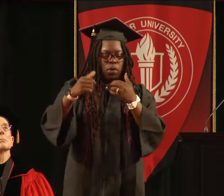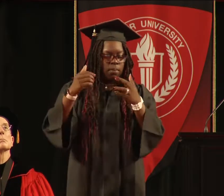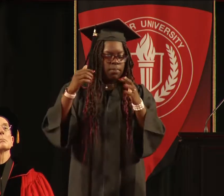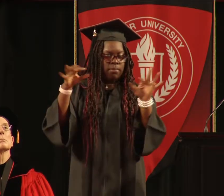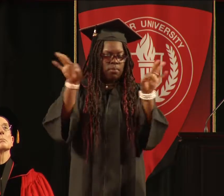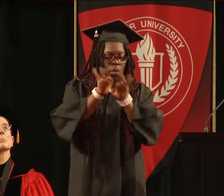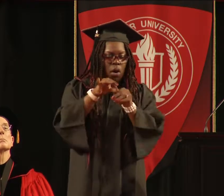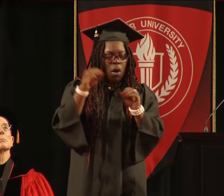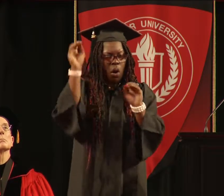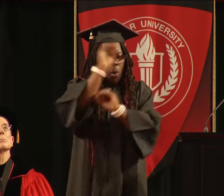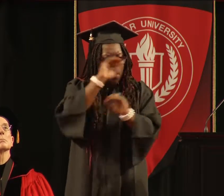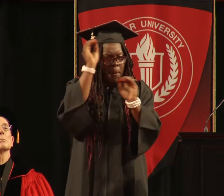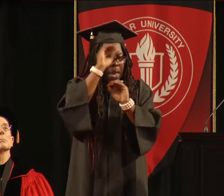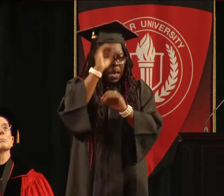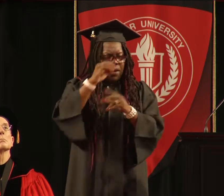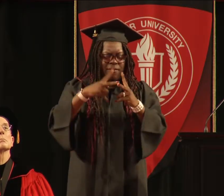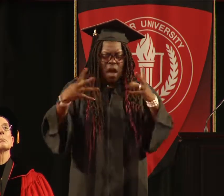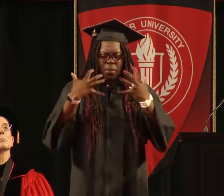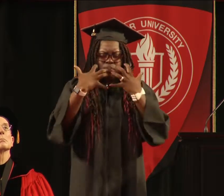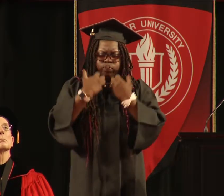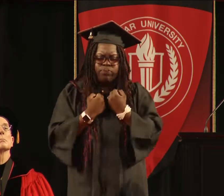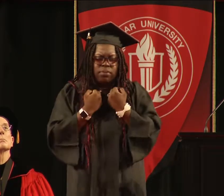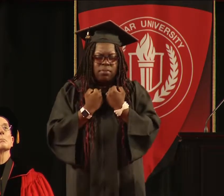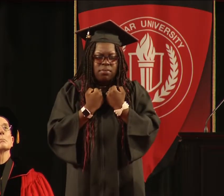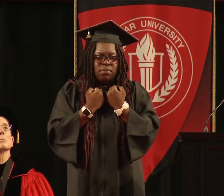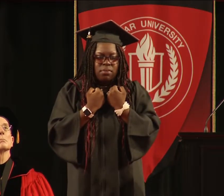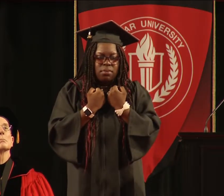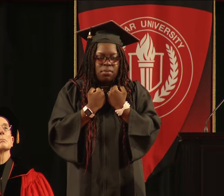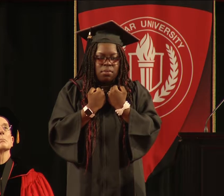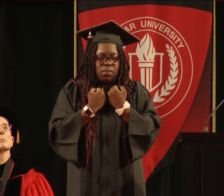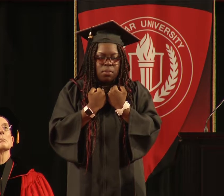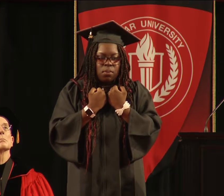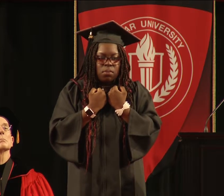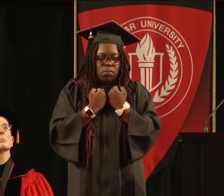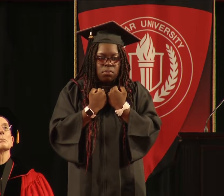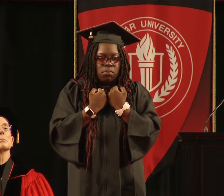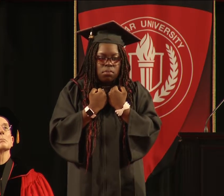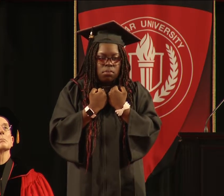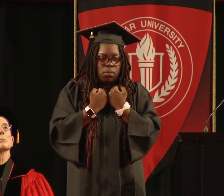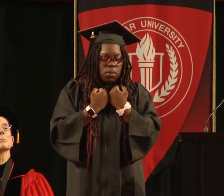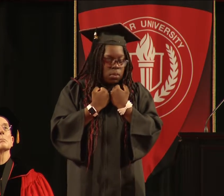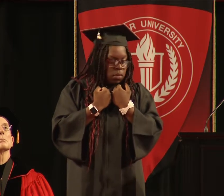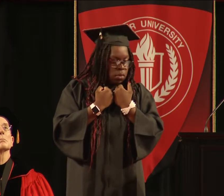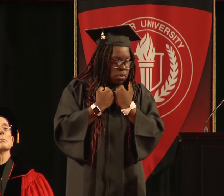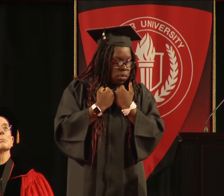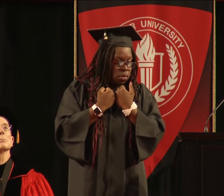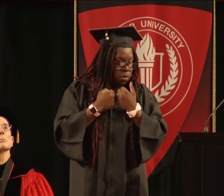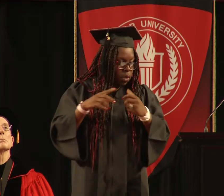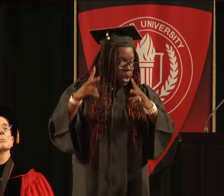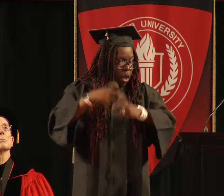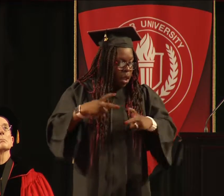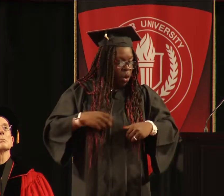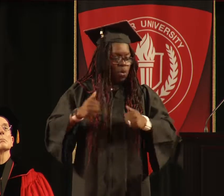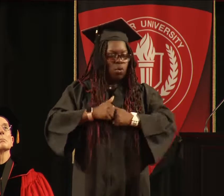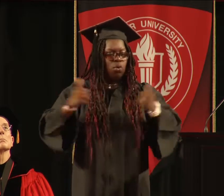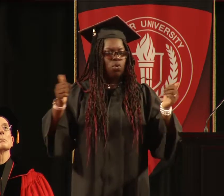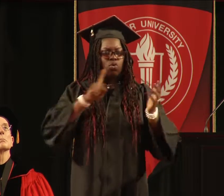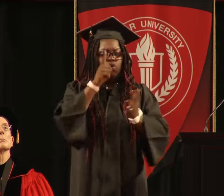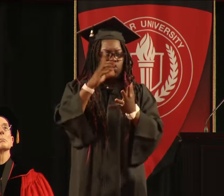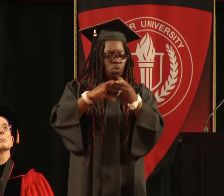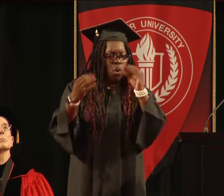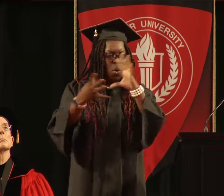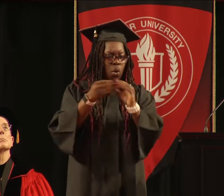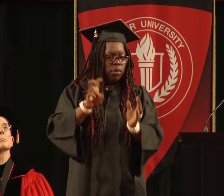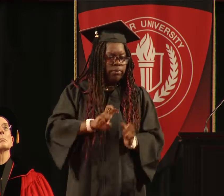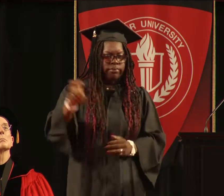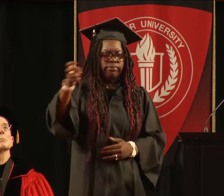There was 4 students, and we really had to analyze ourselves and our beliefs and